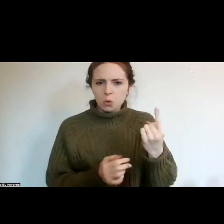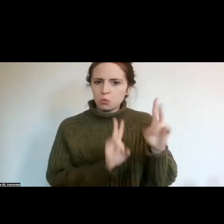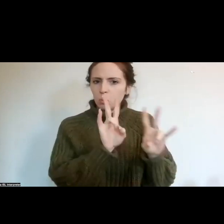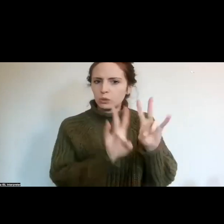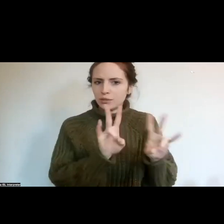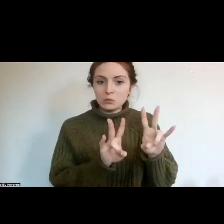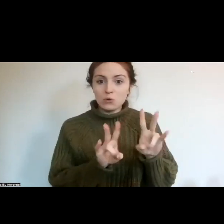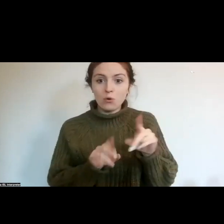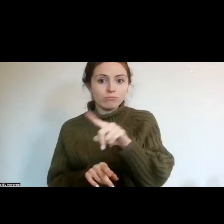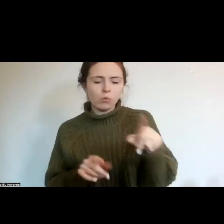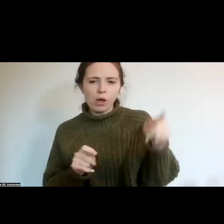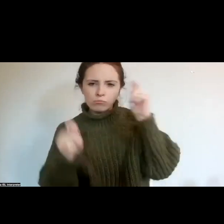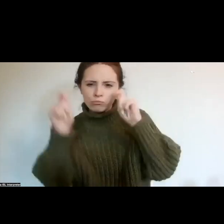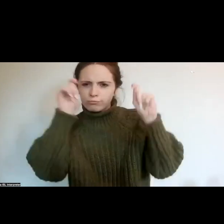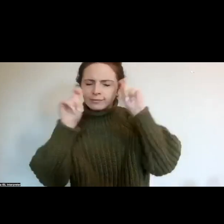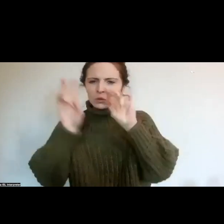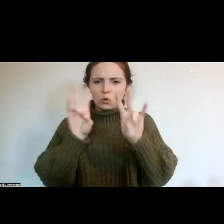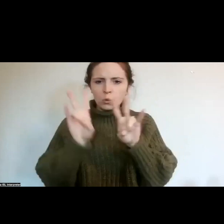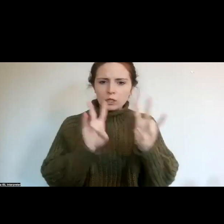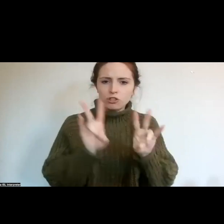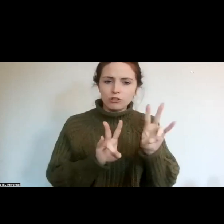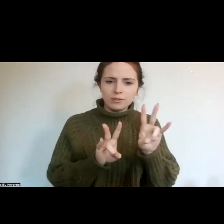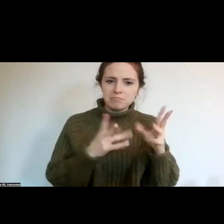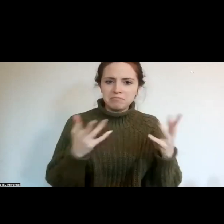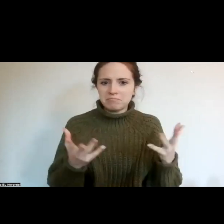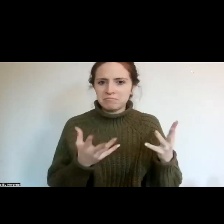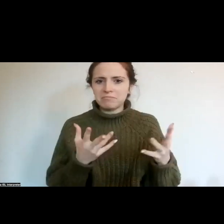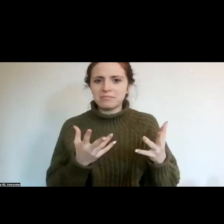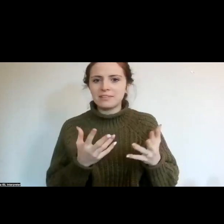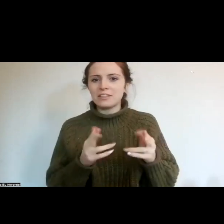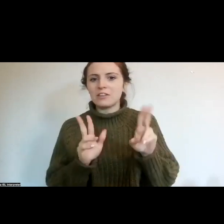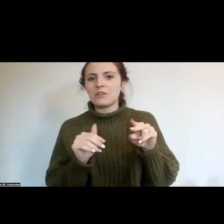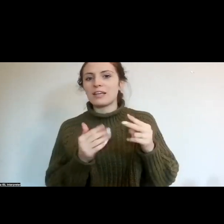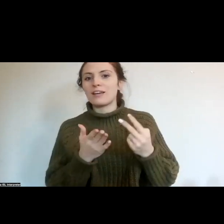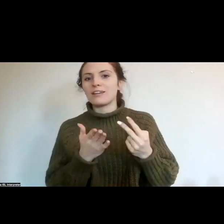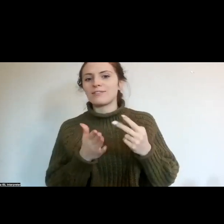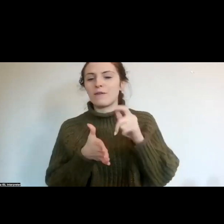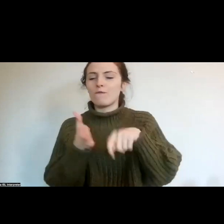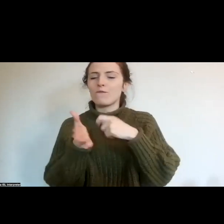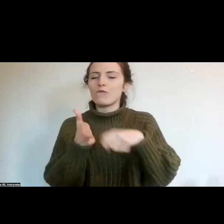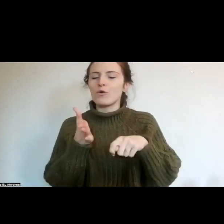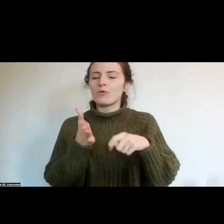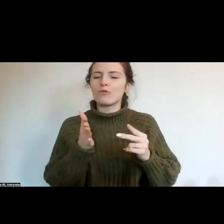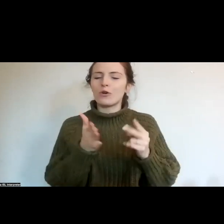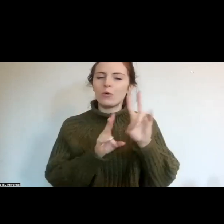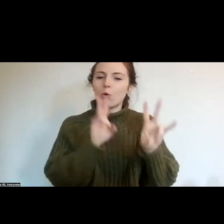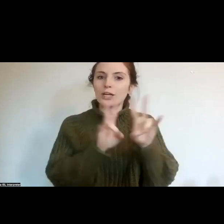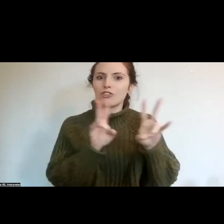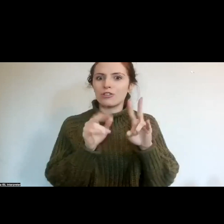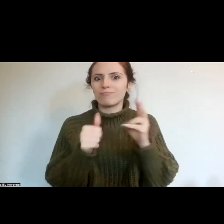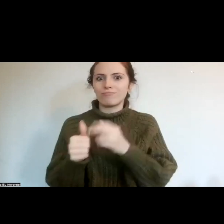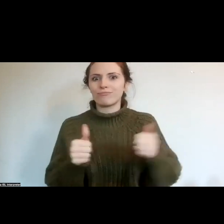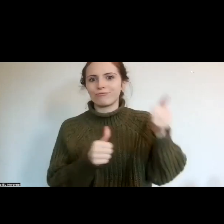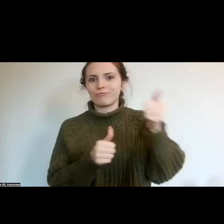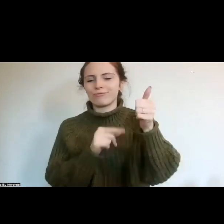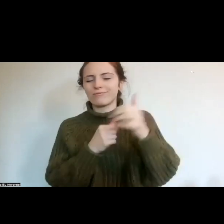your questions in. And if you like someone's question, you'll be able to vote for it to move it up the line. But we have a few questions to